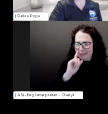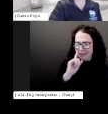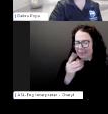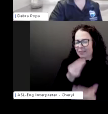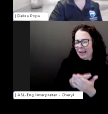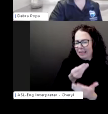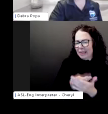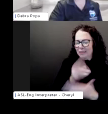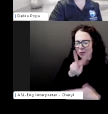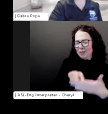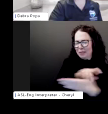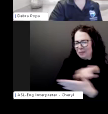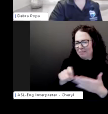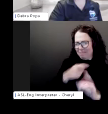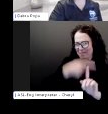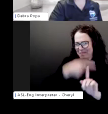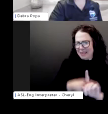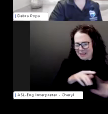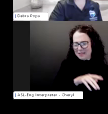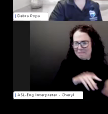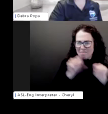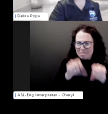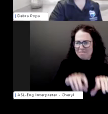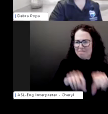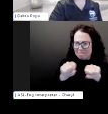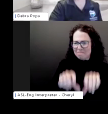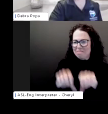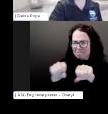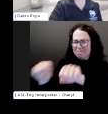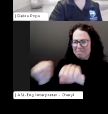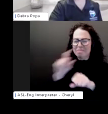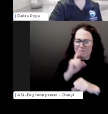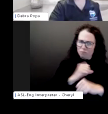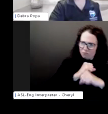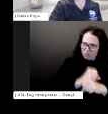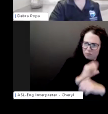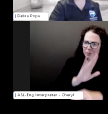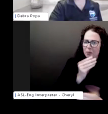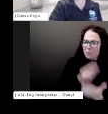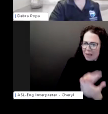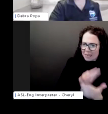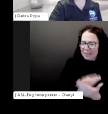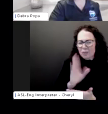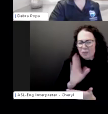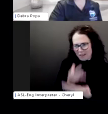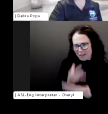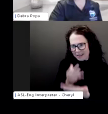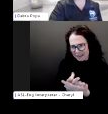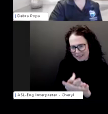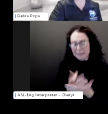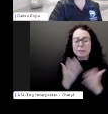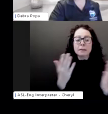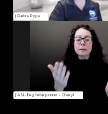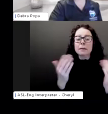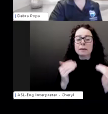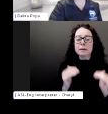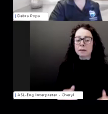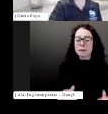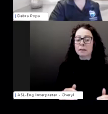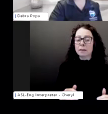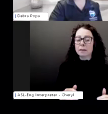doing many of these sessions, just to protect your money and your finances. And then we are having one more on AI. This will be the third